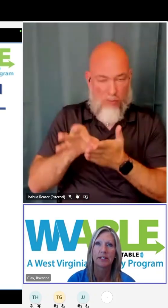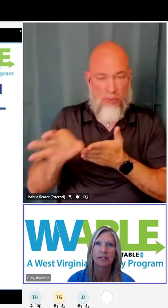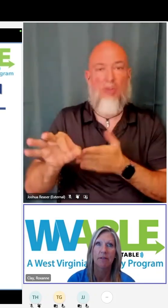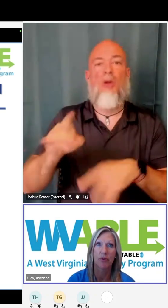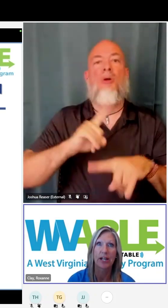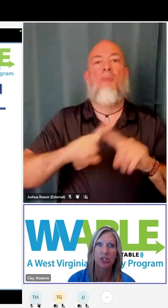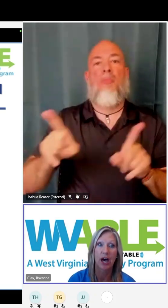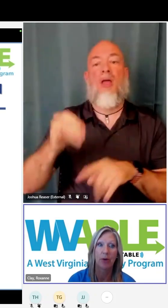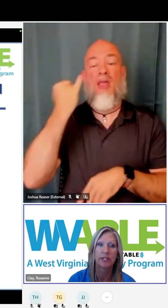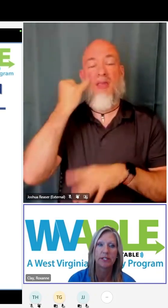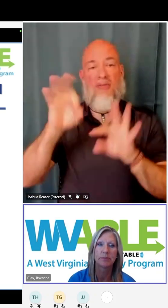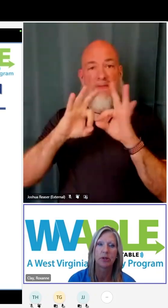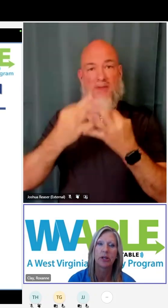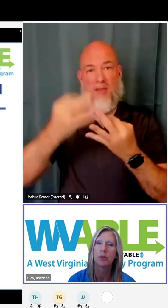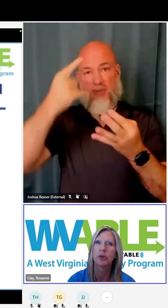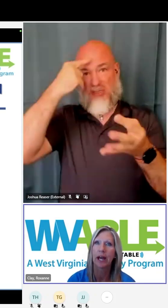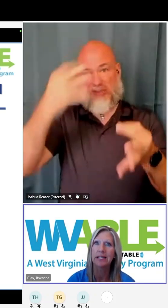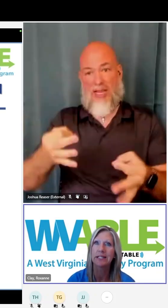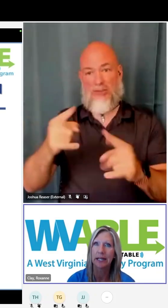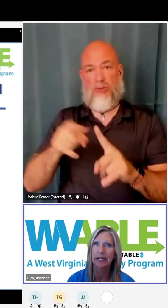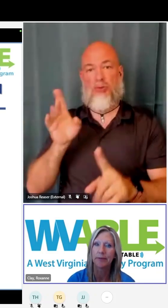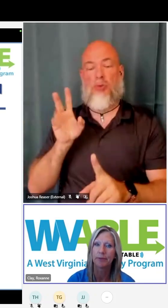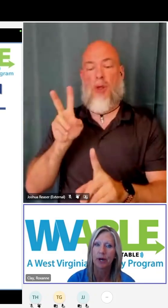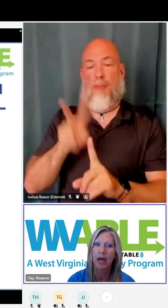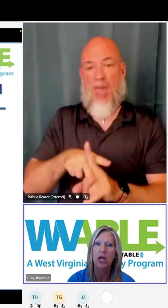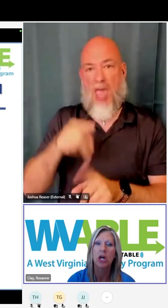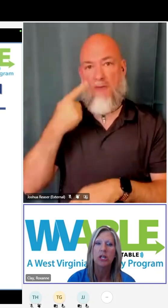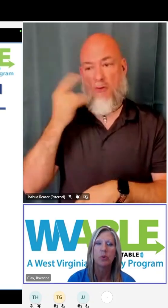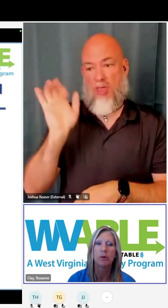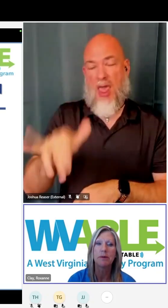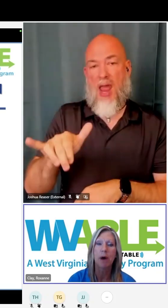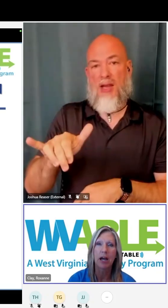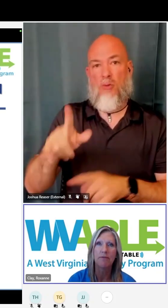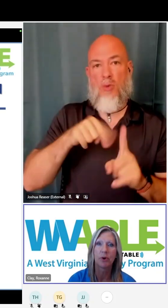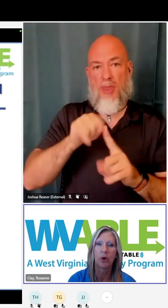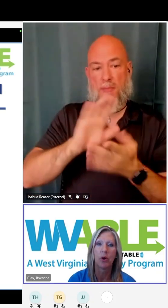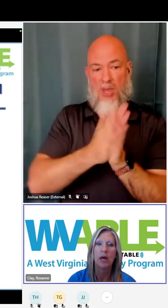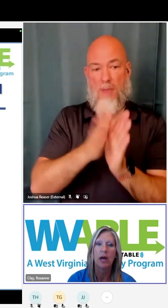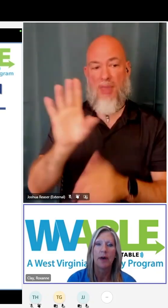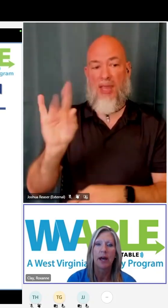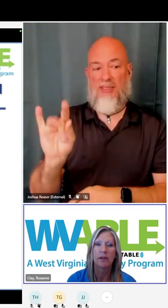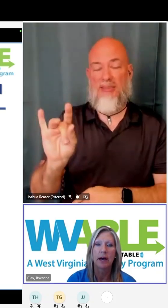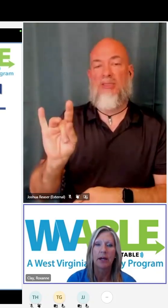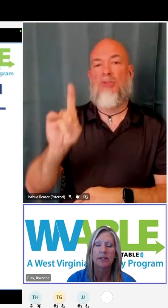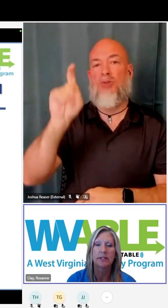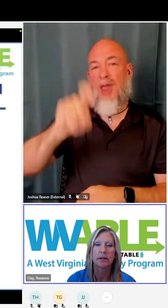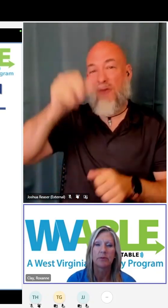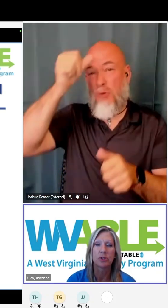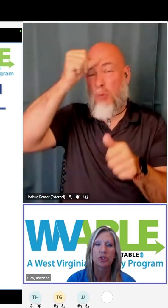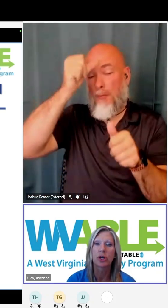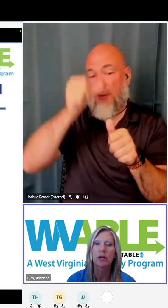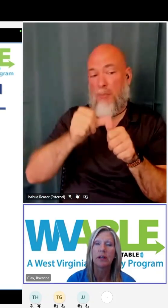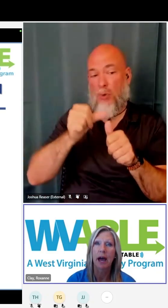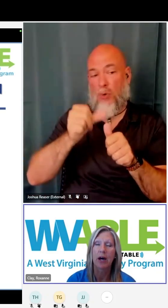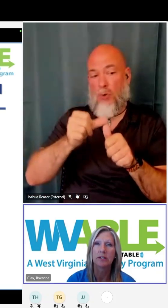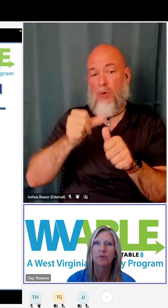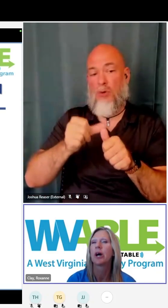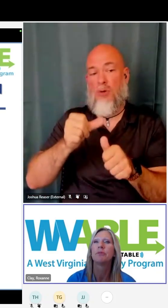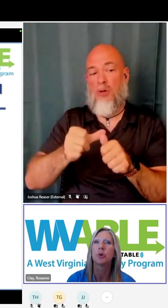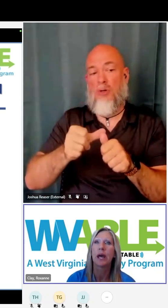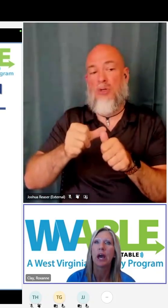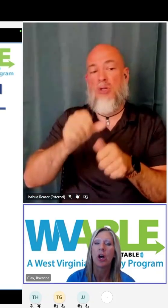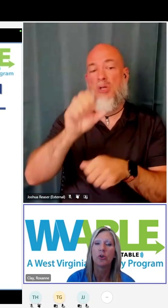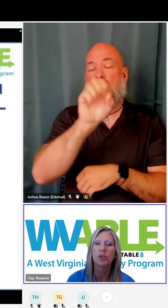apply for SSI for that child with a disability when they're 18, okay, you want to be mindful that Social